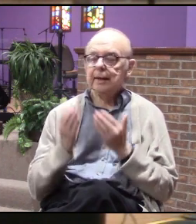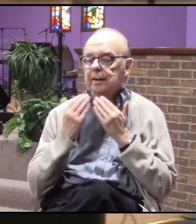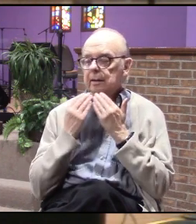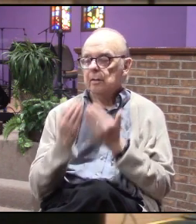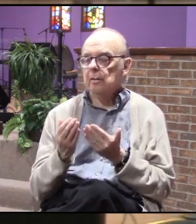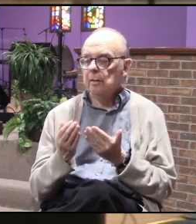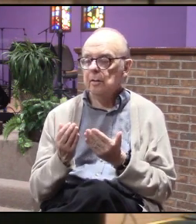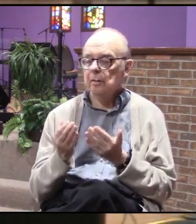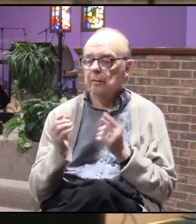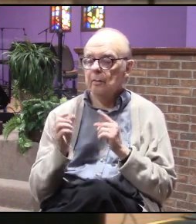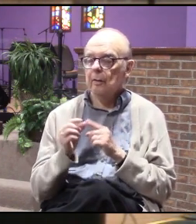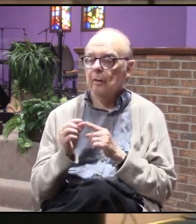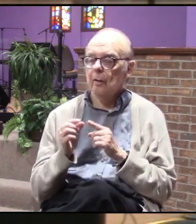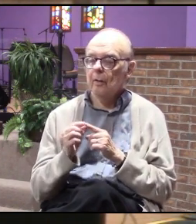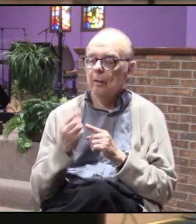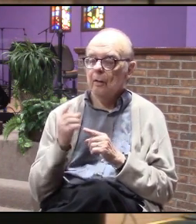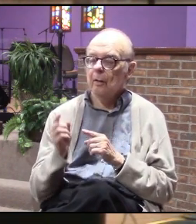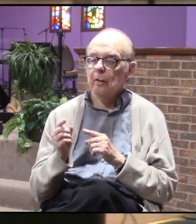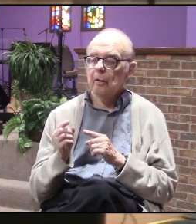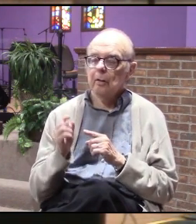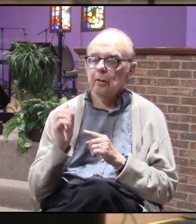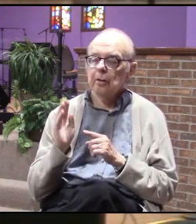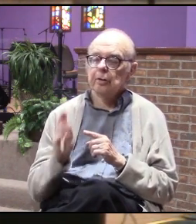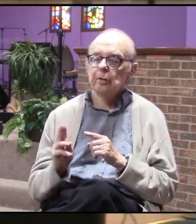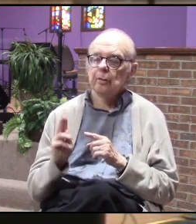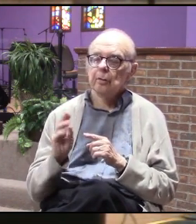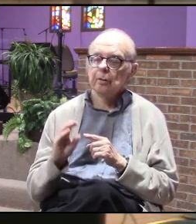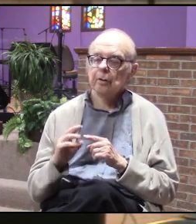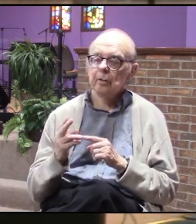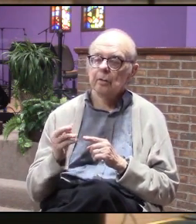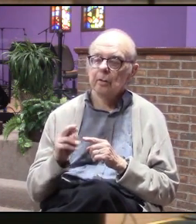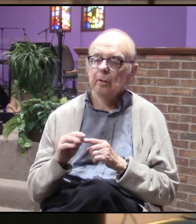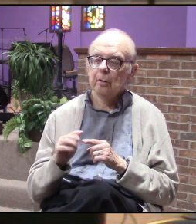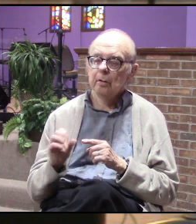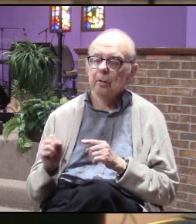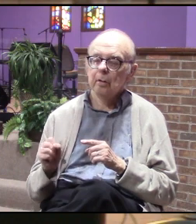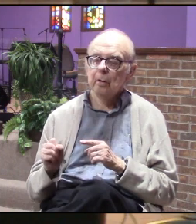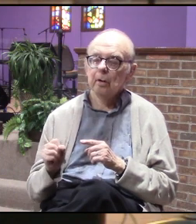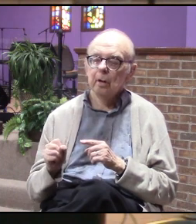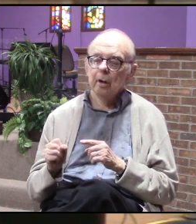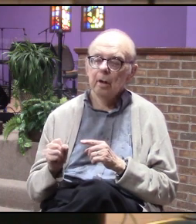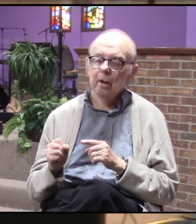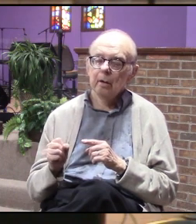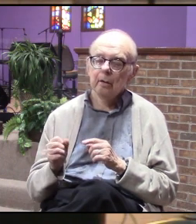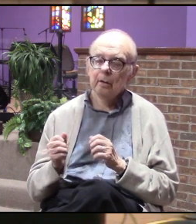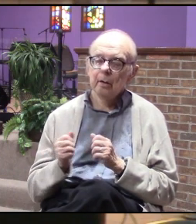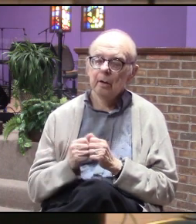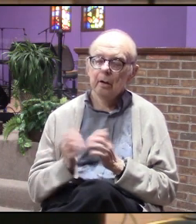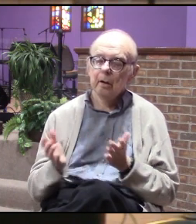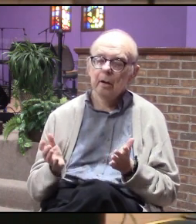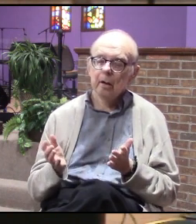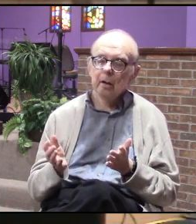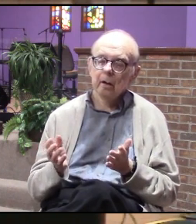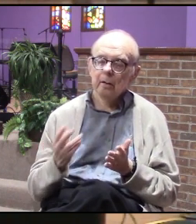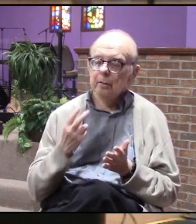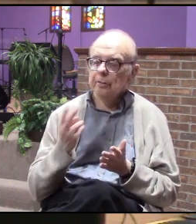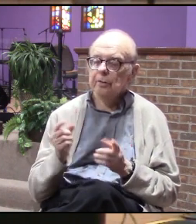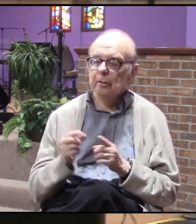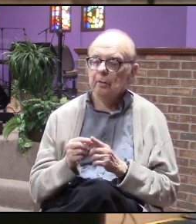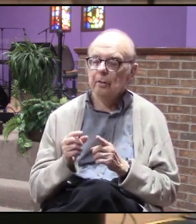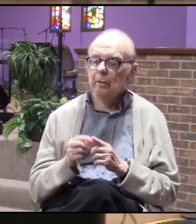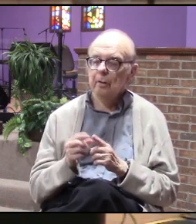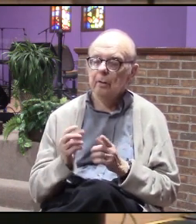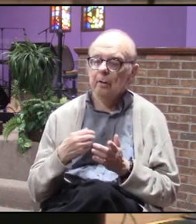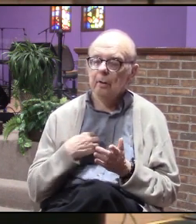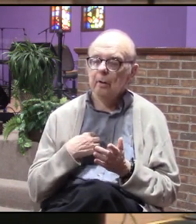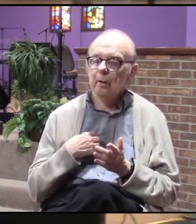gratitude is the word for Eucharist. Okay? It's Eucharist with an A. And so when you see it, it has